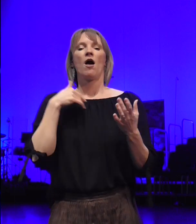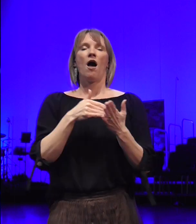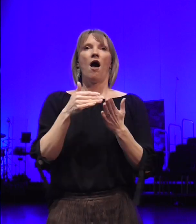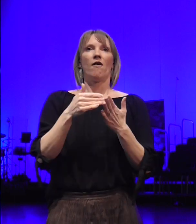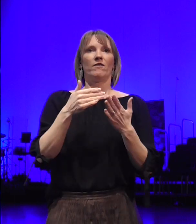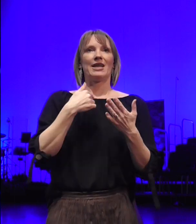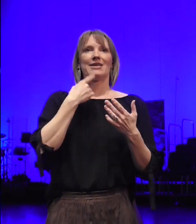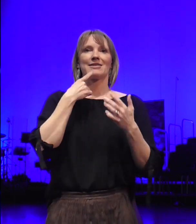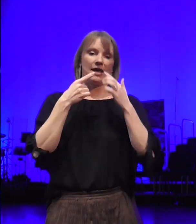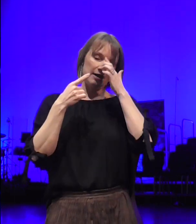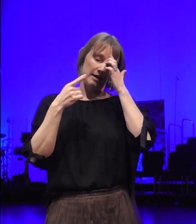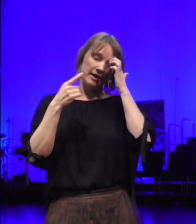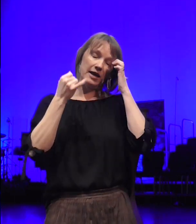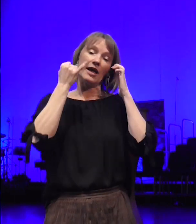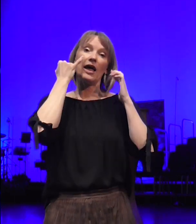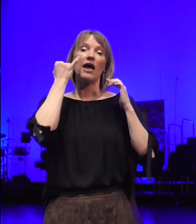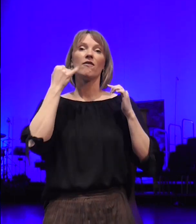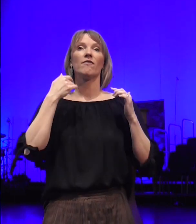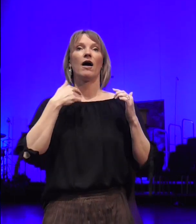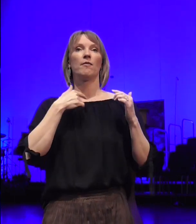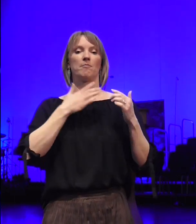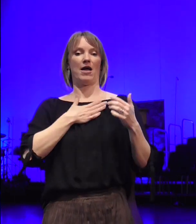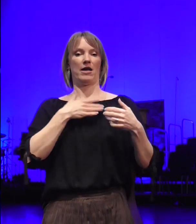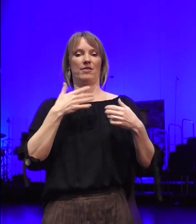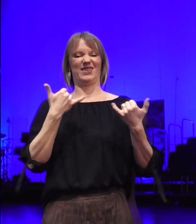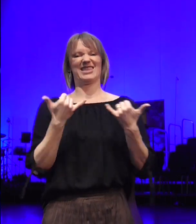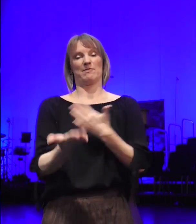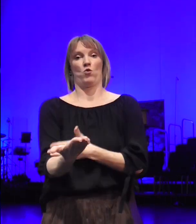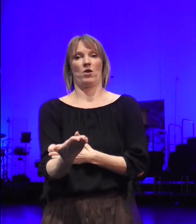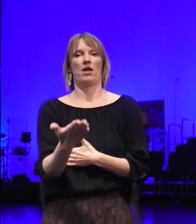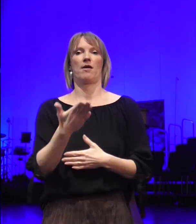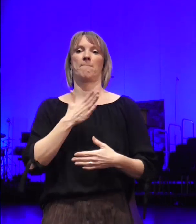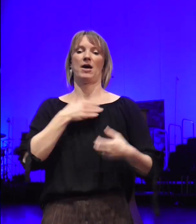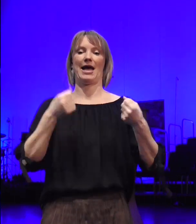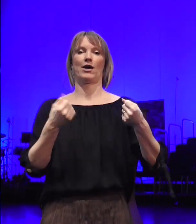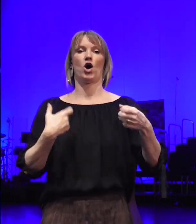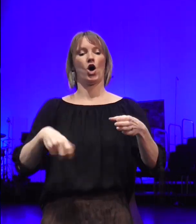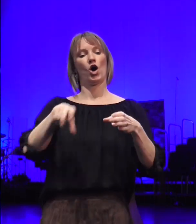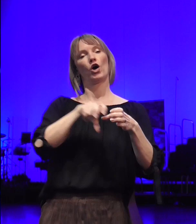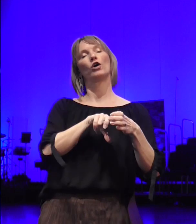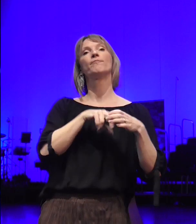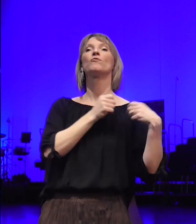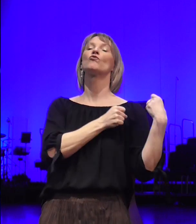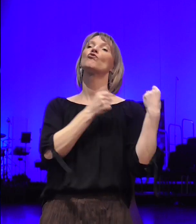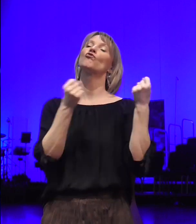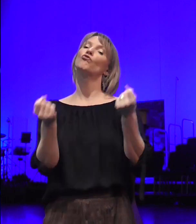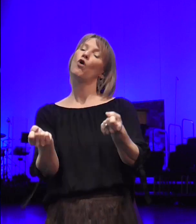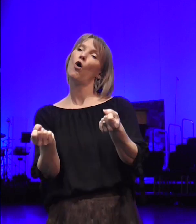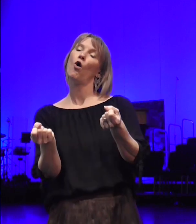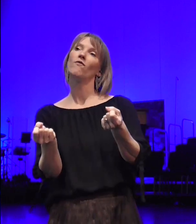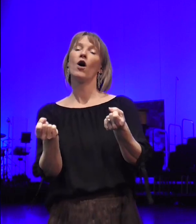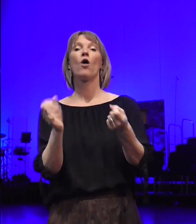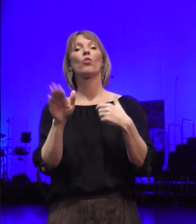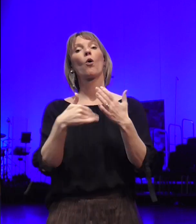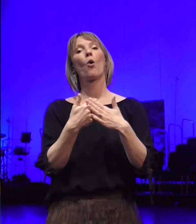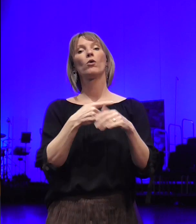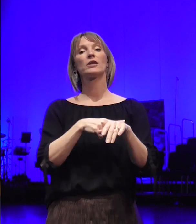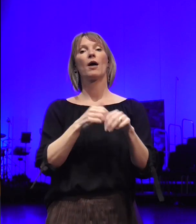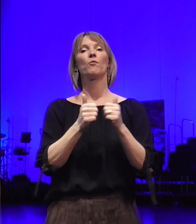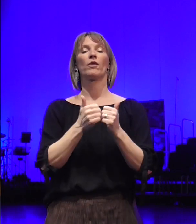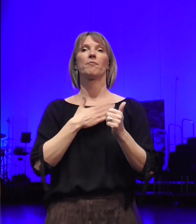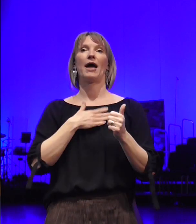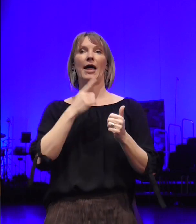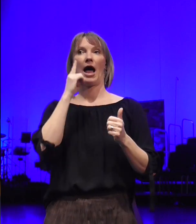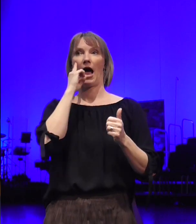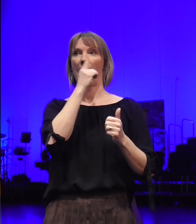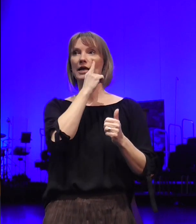imagine if I got in my car this morning and drove here to Mile High Church the whole time with my eyes